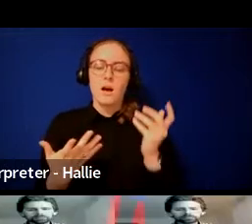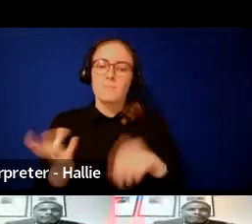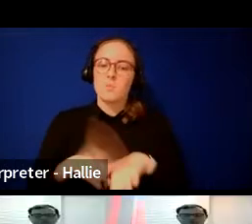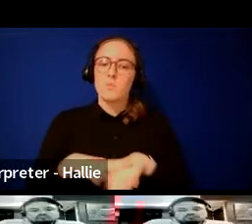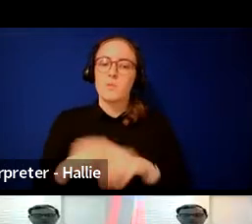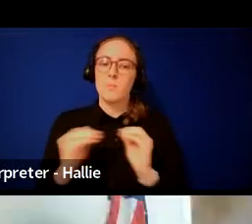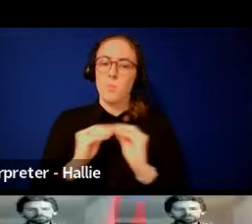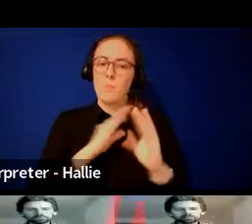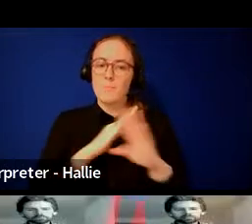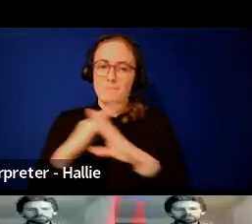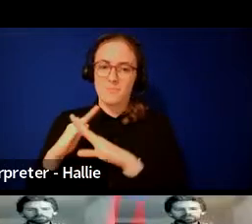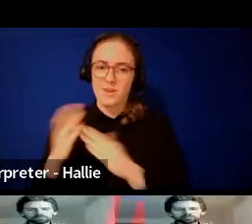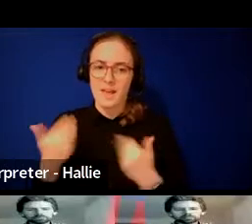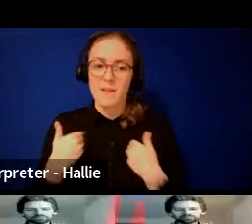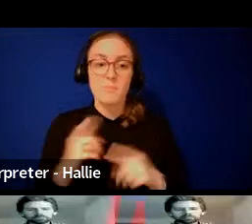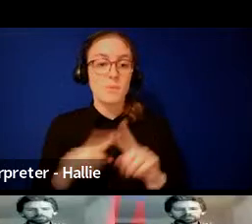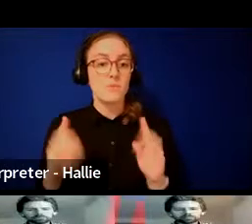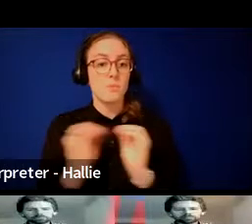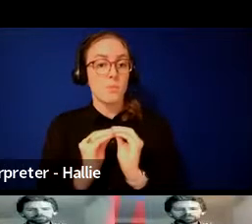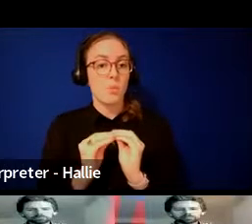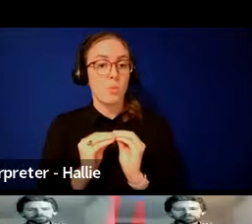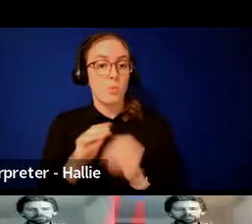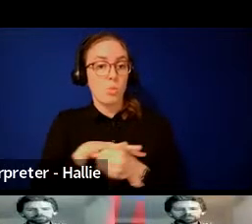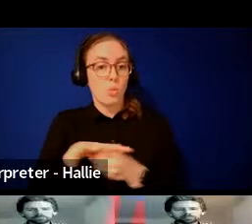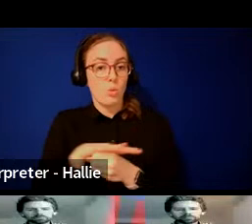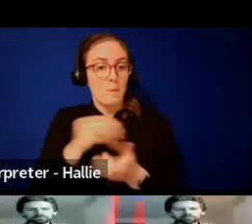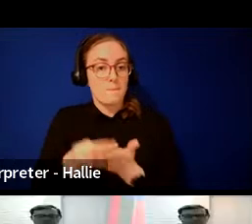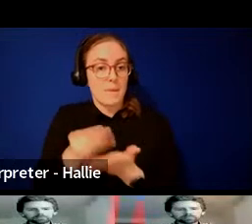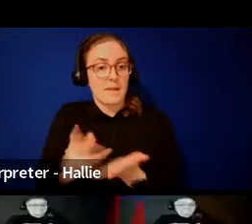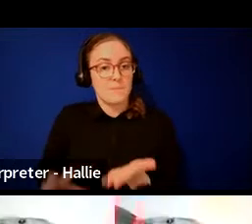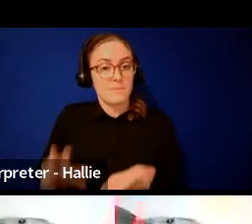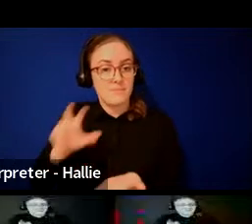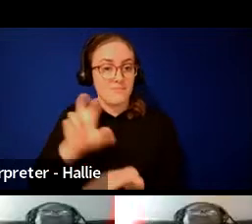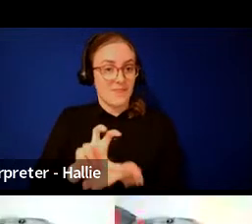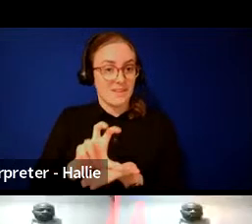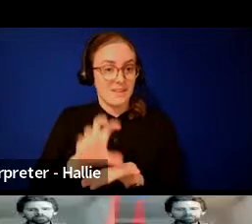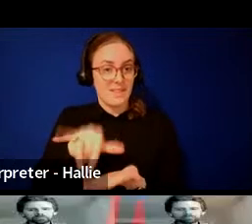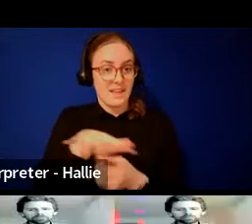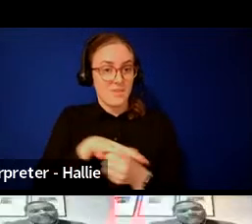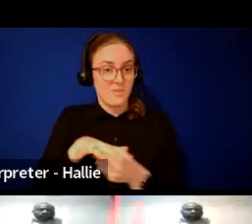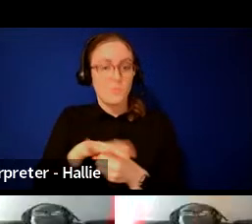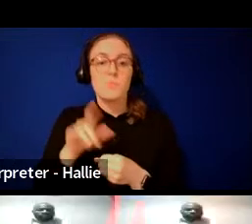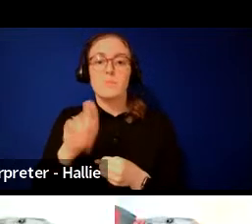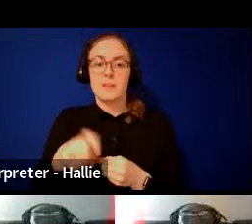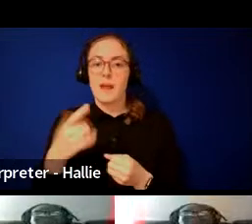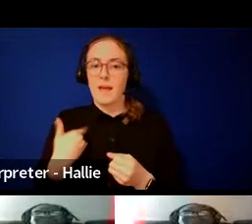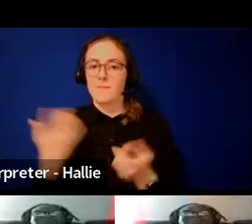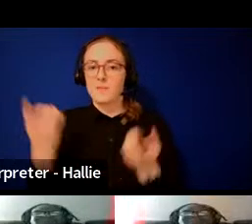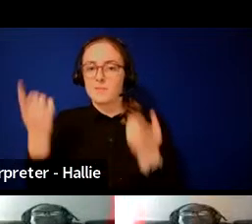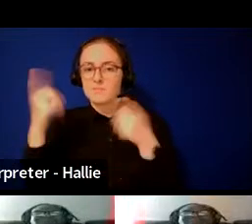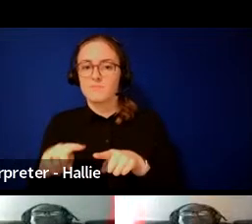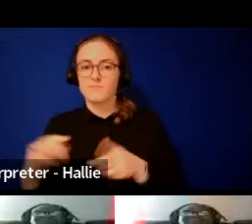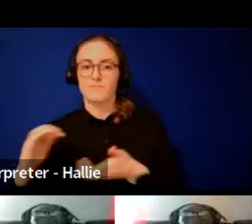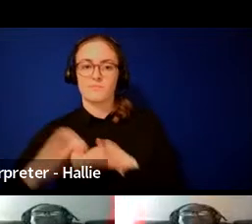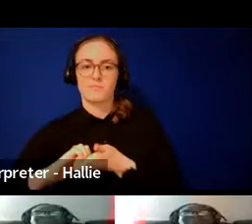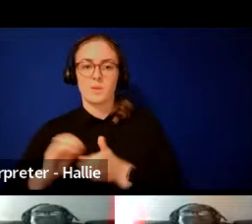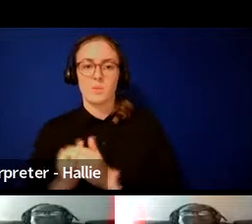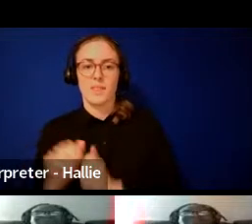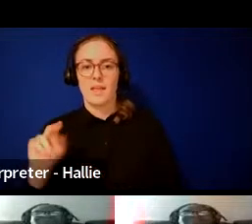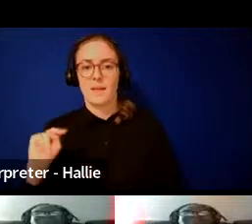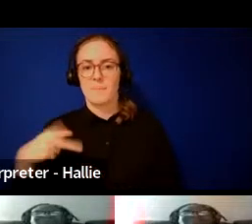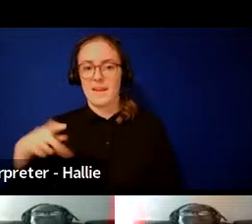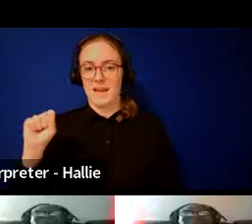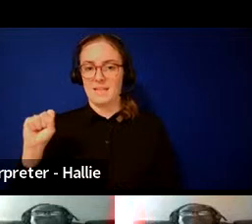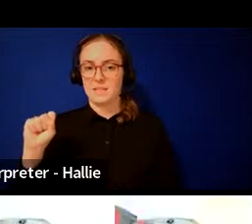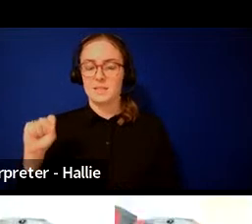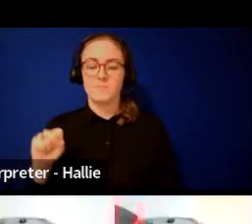for local money to be invested in that property, we would have to enter into a cooperative management agreement with the